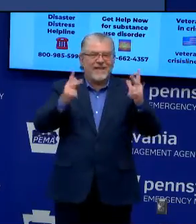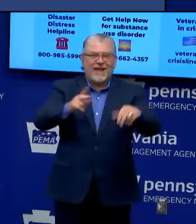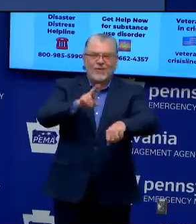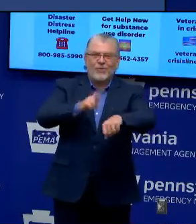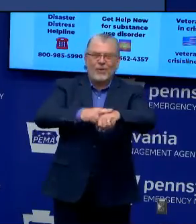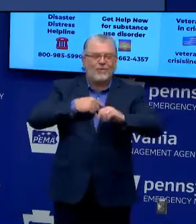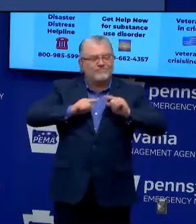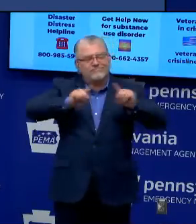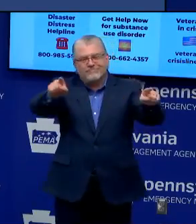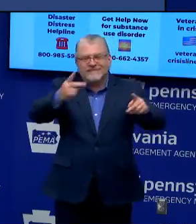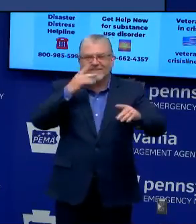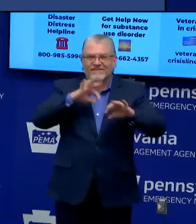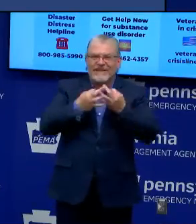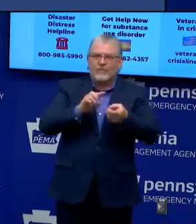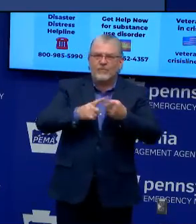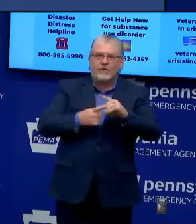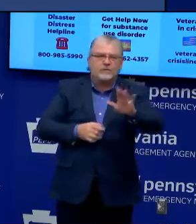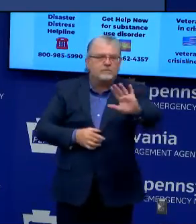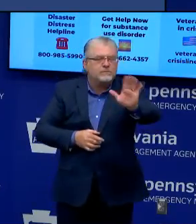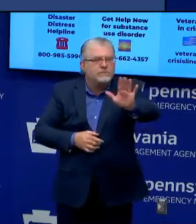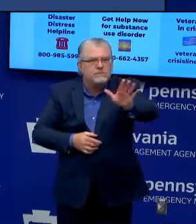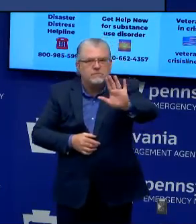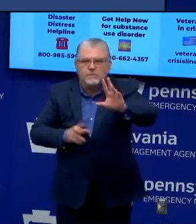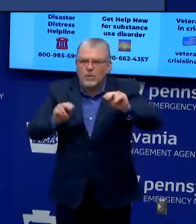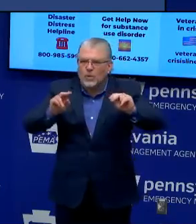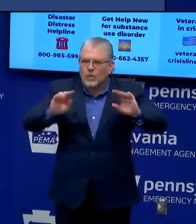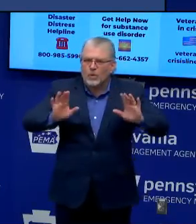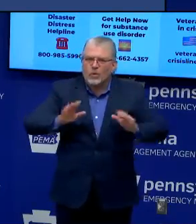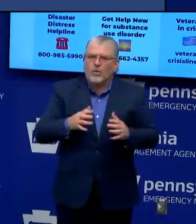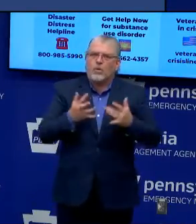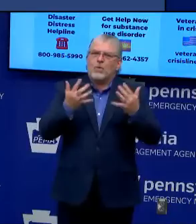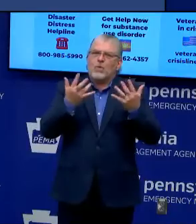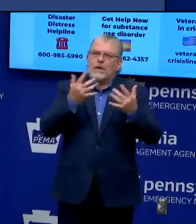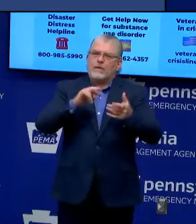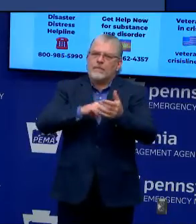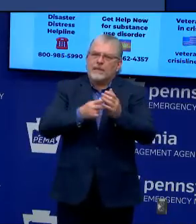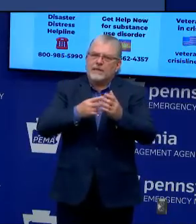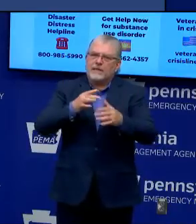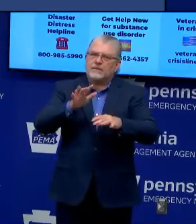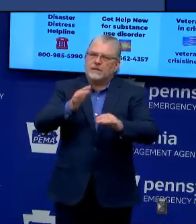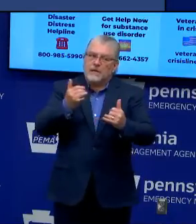yellow actually means that we need to proceed with caution.